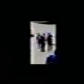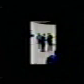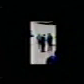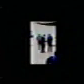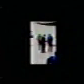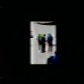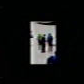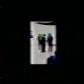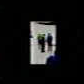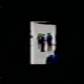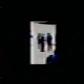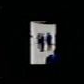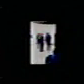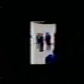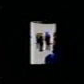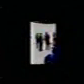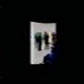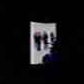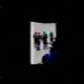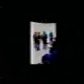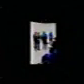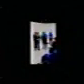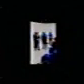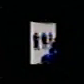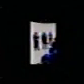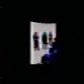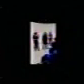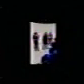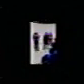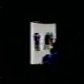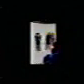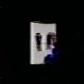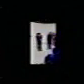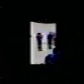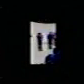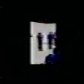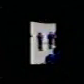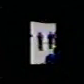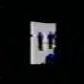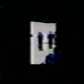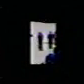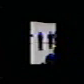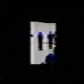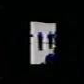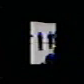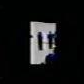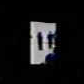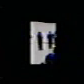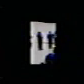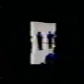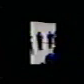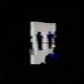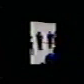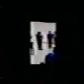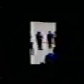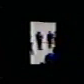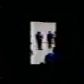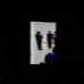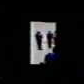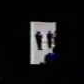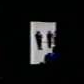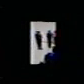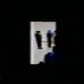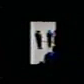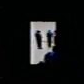that Jesus healed, those blind people, it was the work of the devil. Paralysis, work of